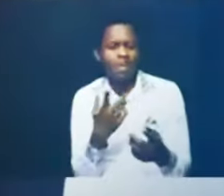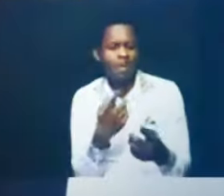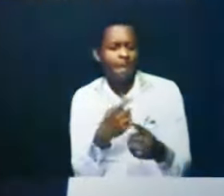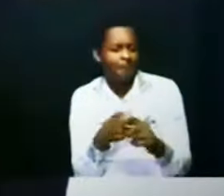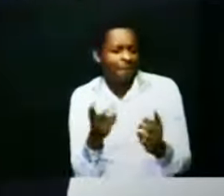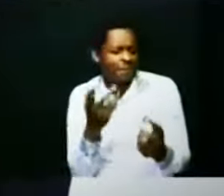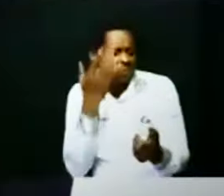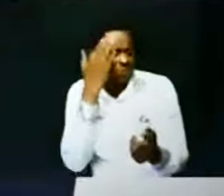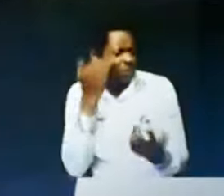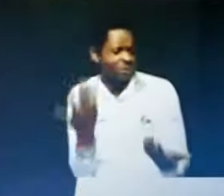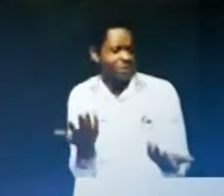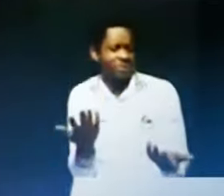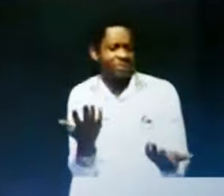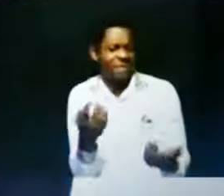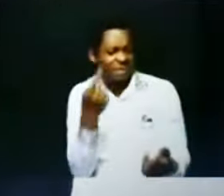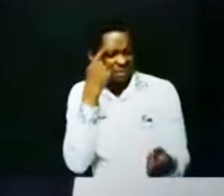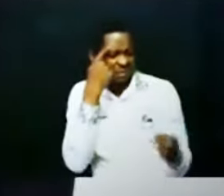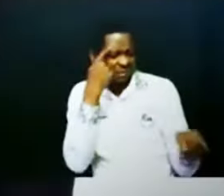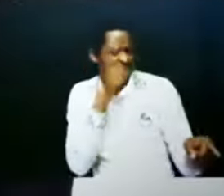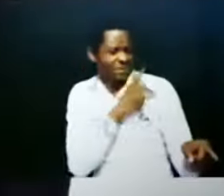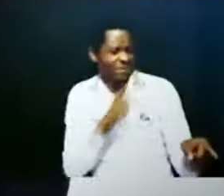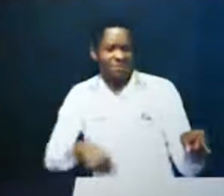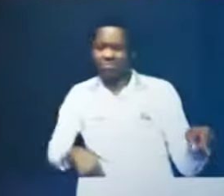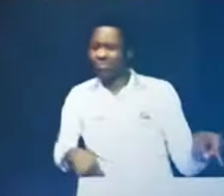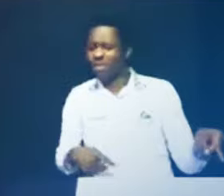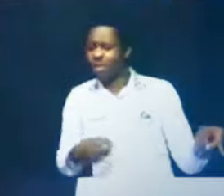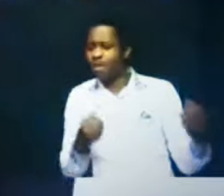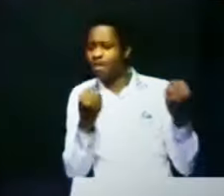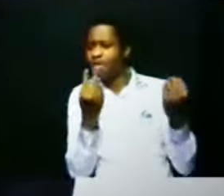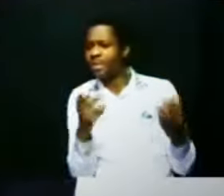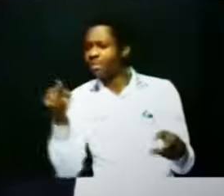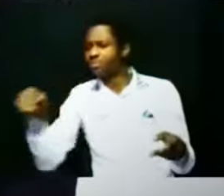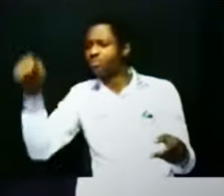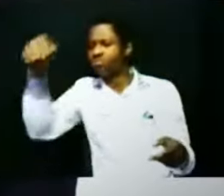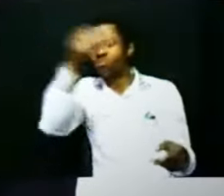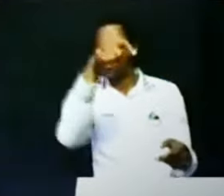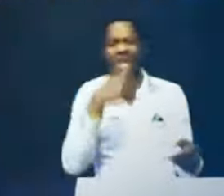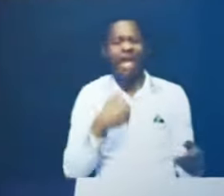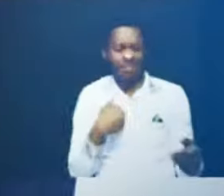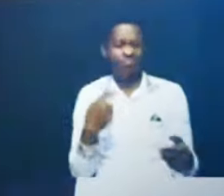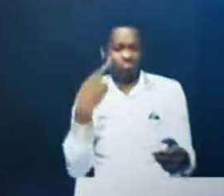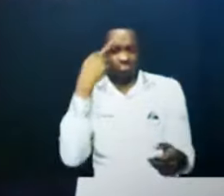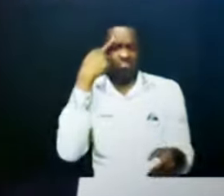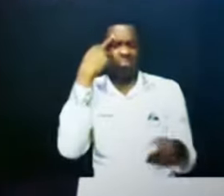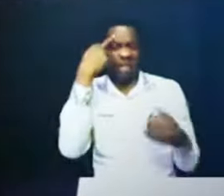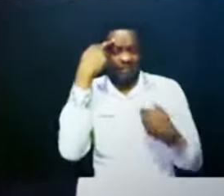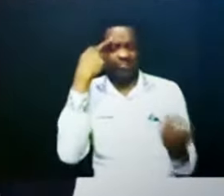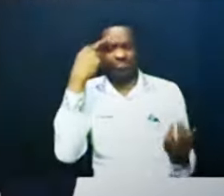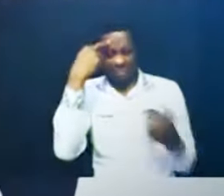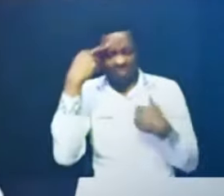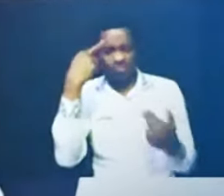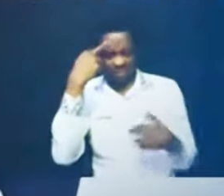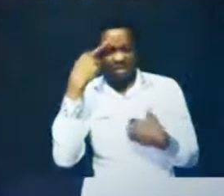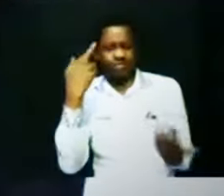Why? I think that for Saul and for many, it has some foundation.